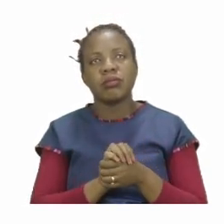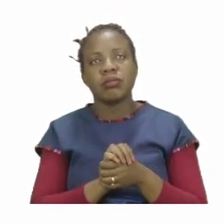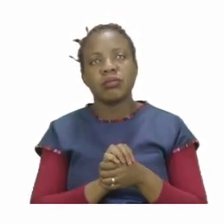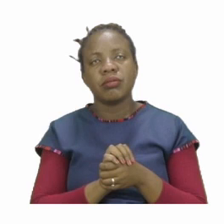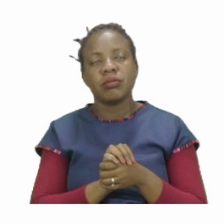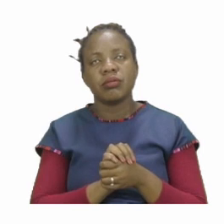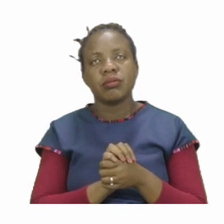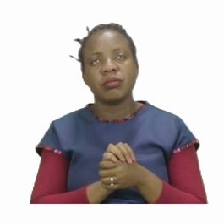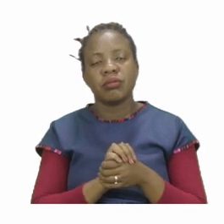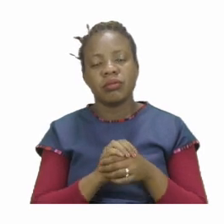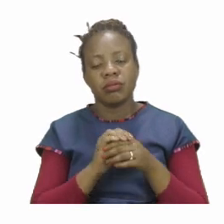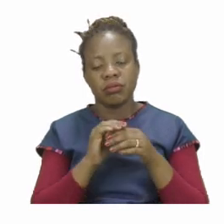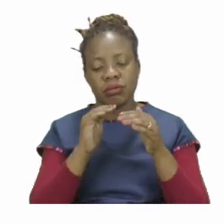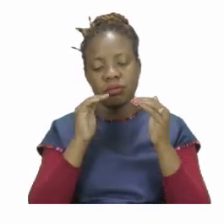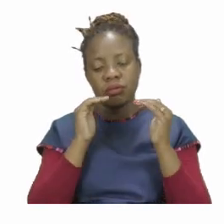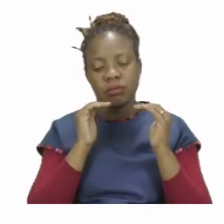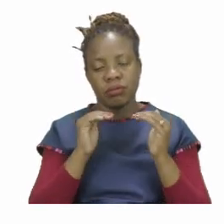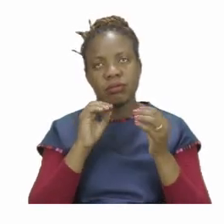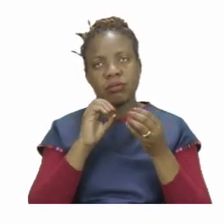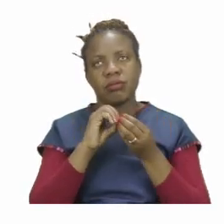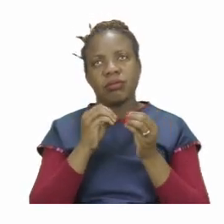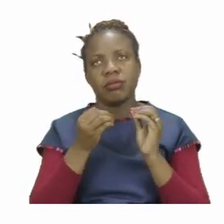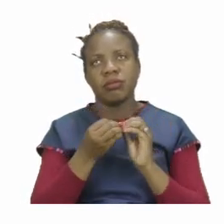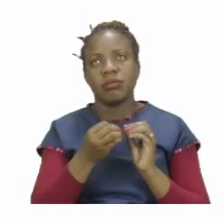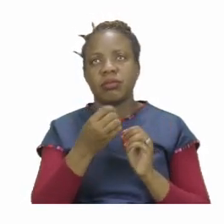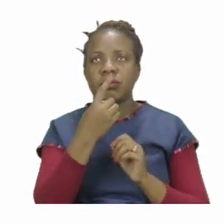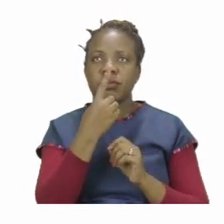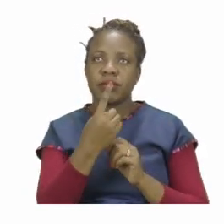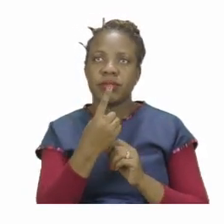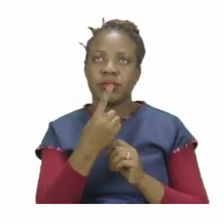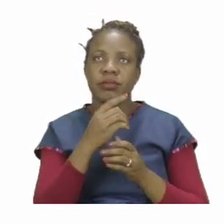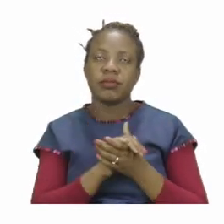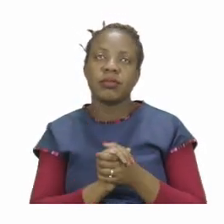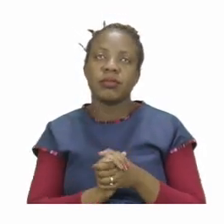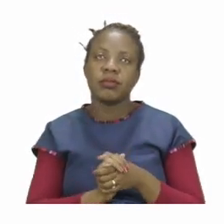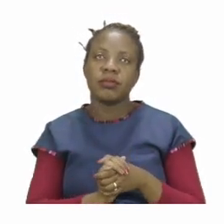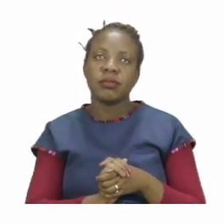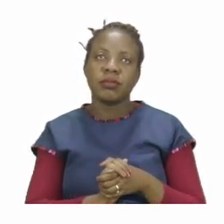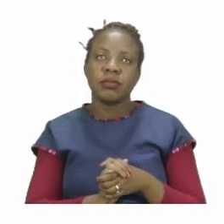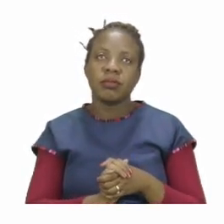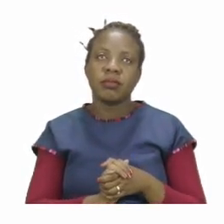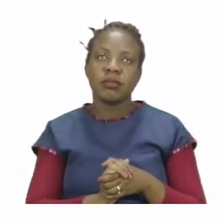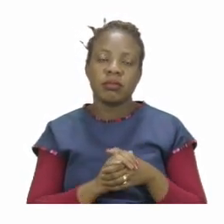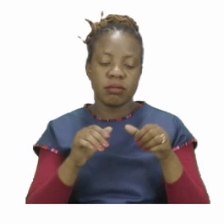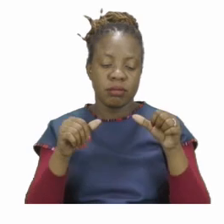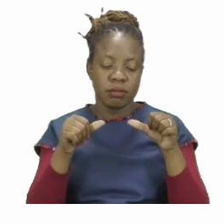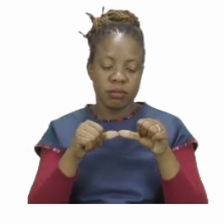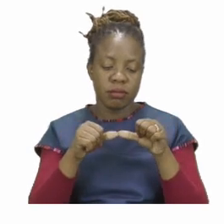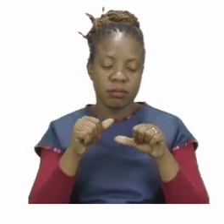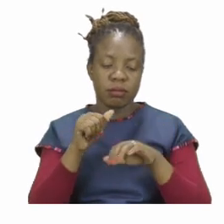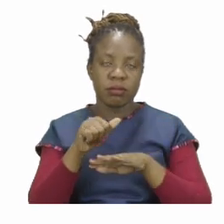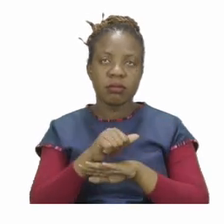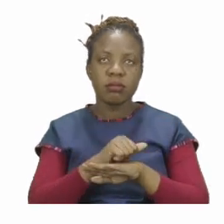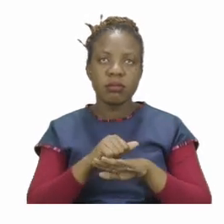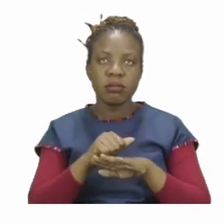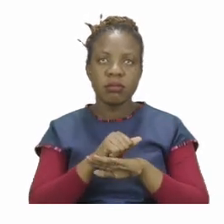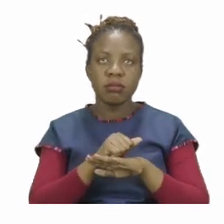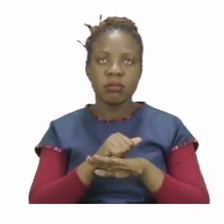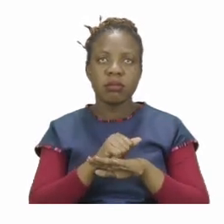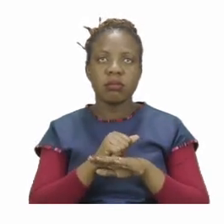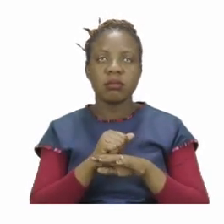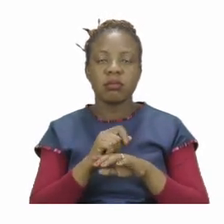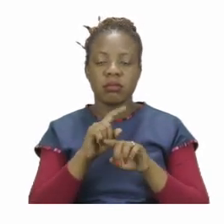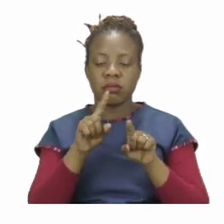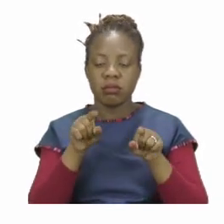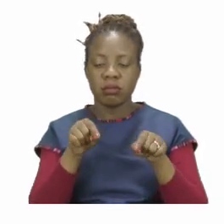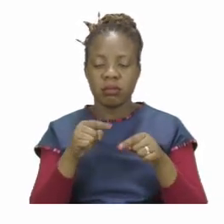have a look at number 1. Number 1 says, measure the area of the following objects